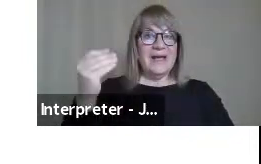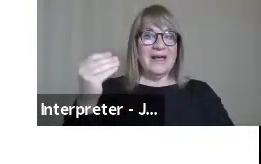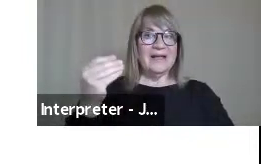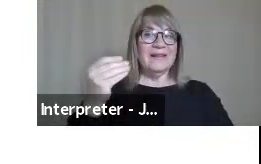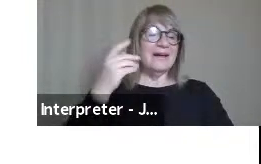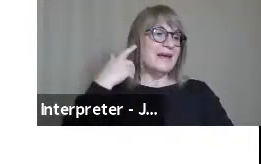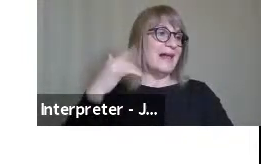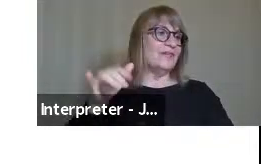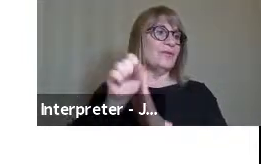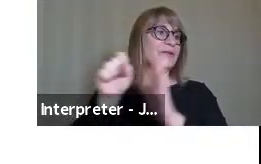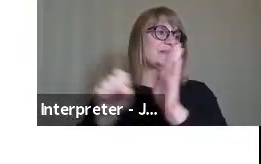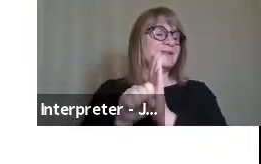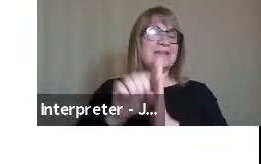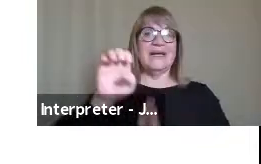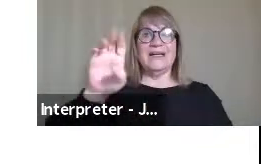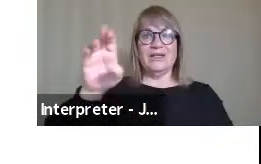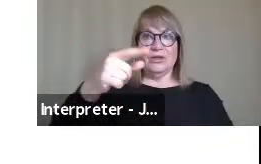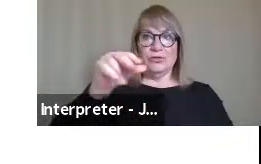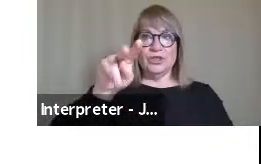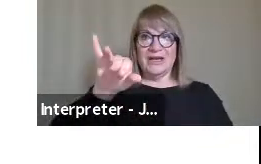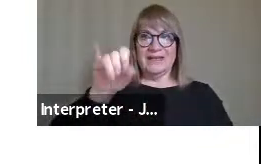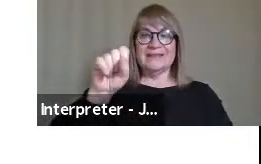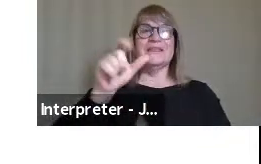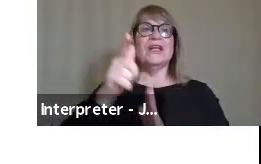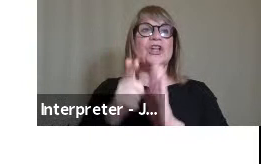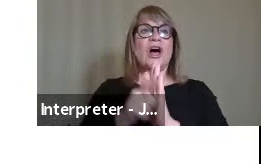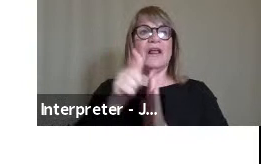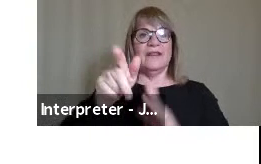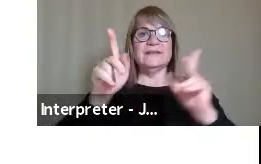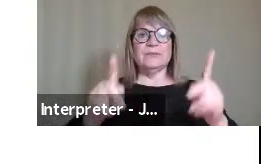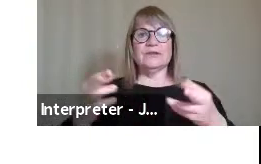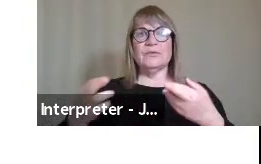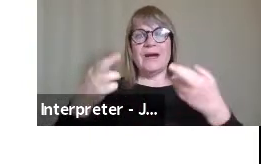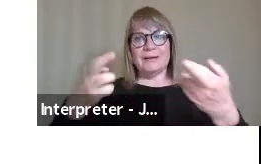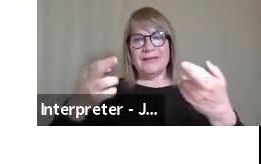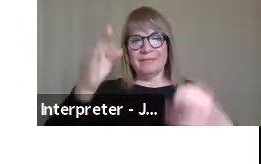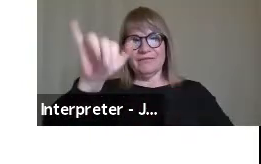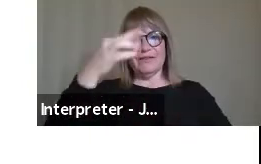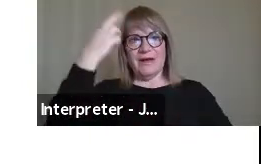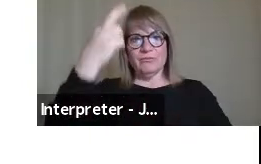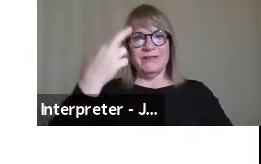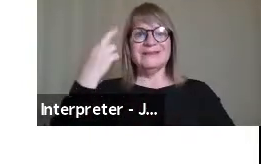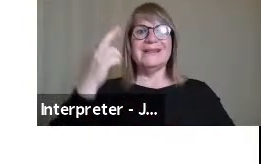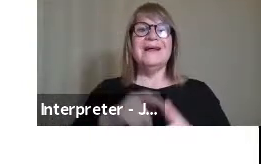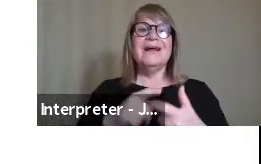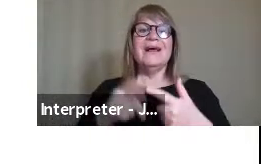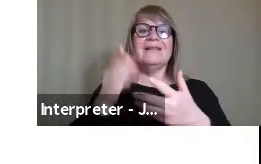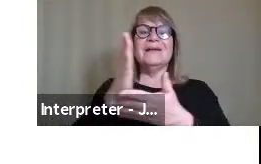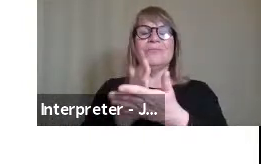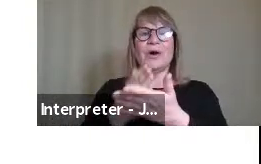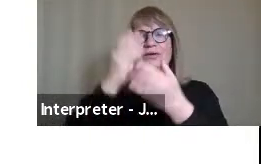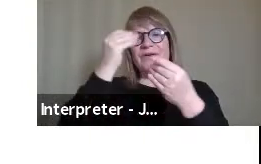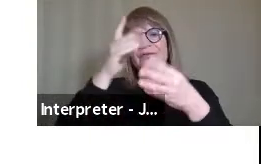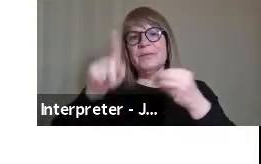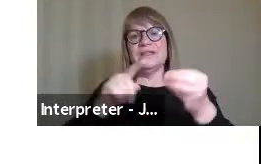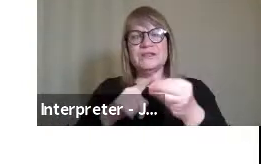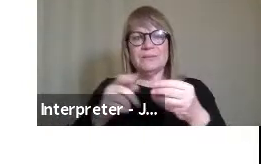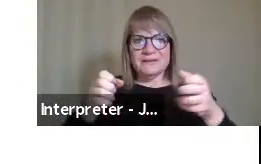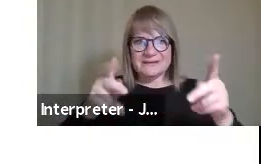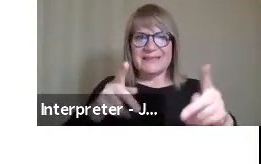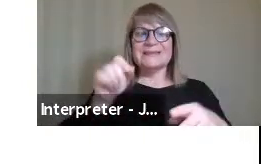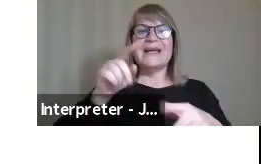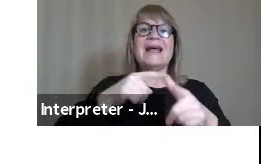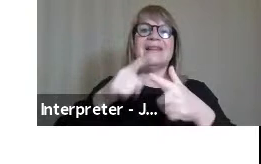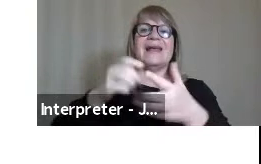law under which this person was recommended and then pieces of information about the consent and ultimately the approval